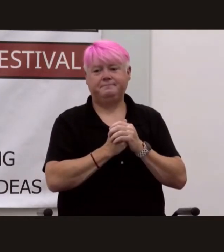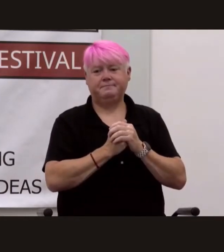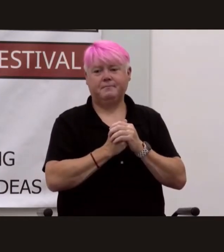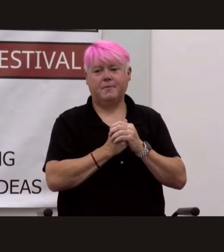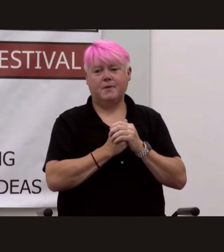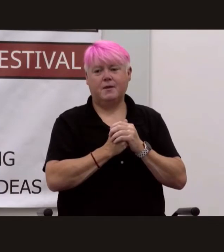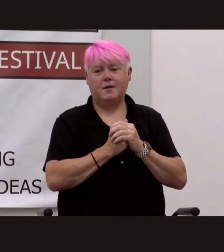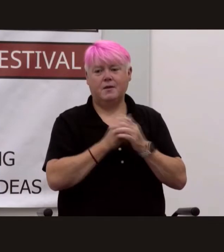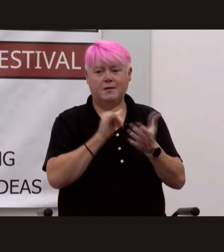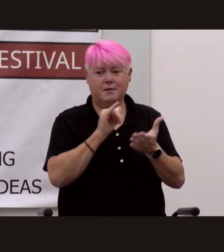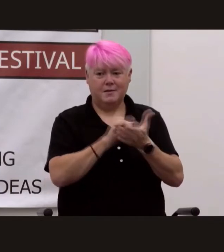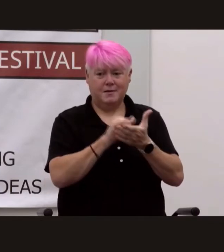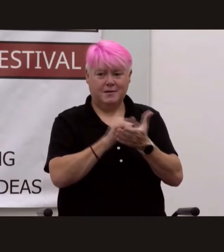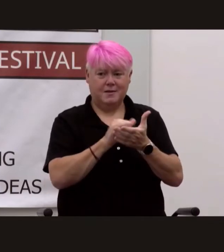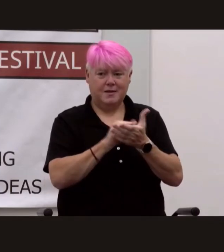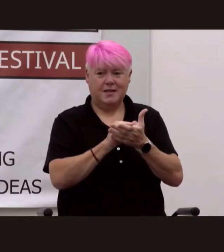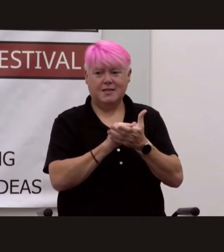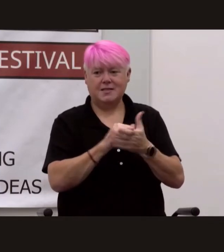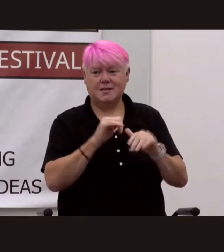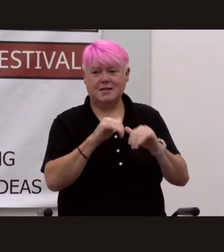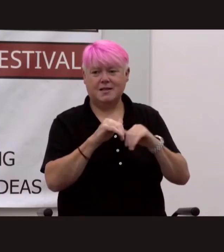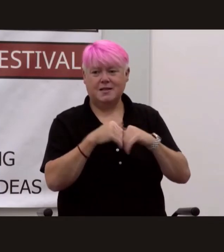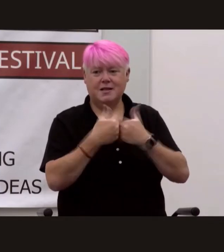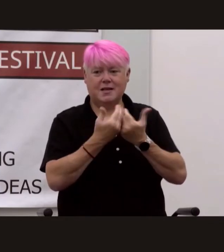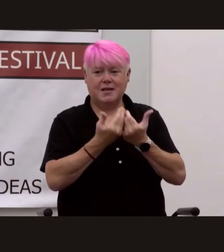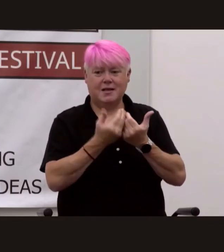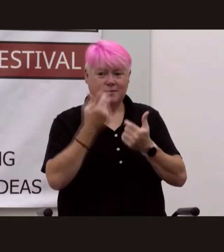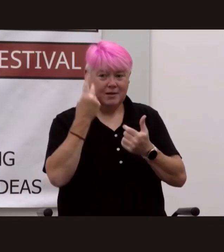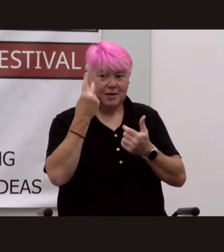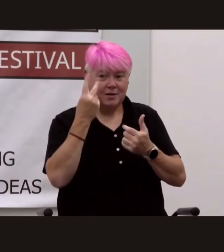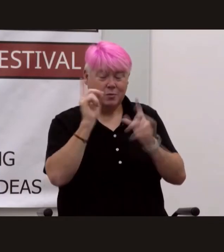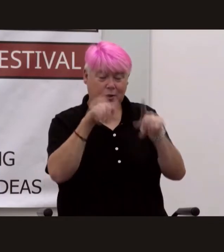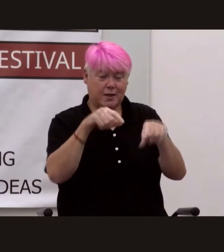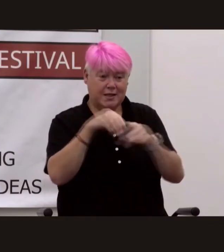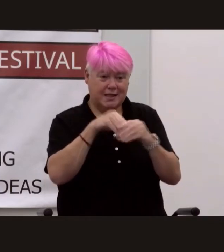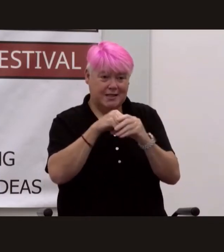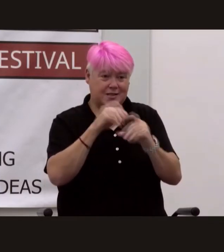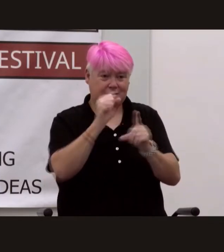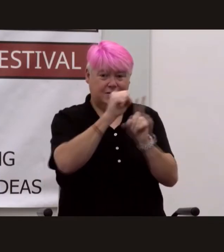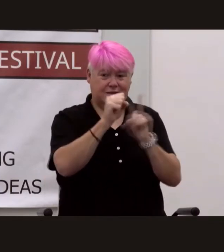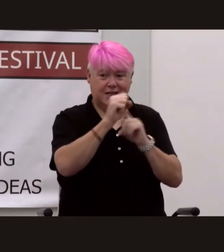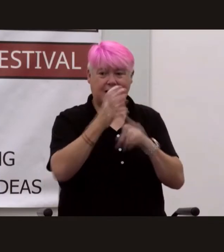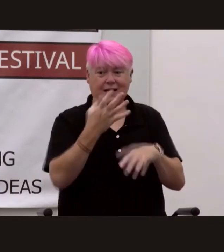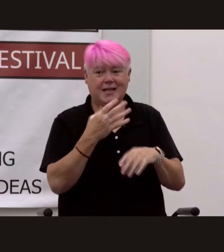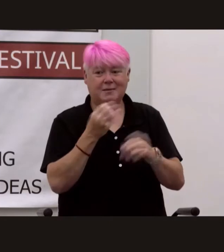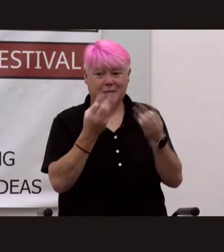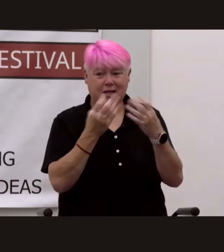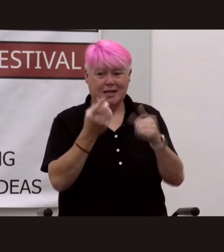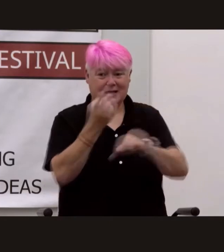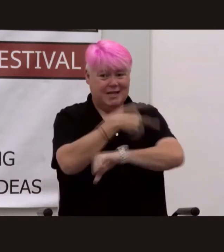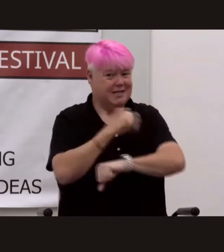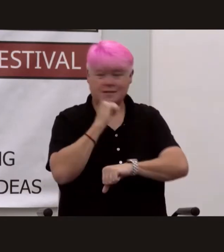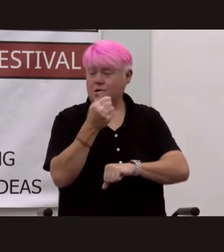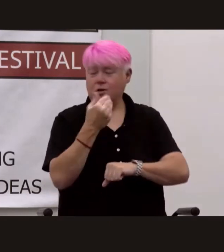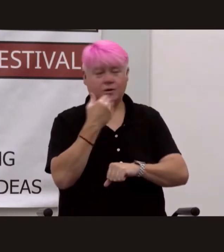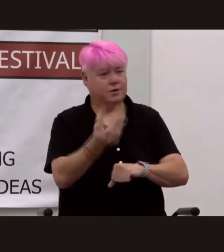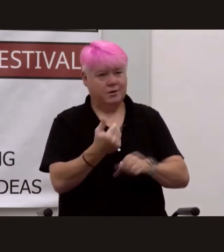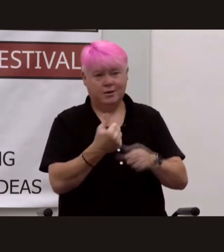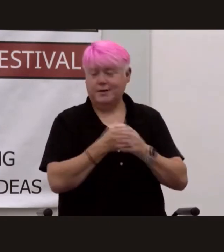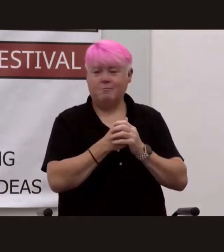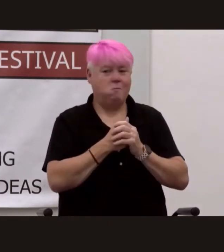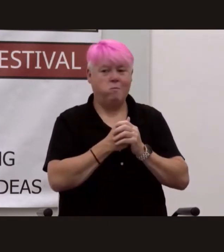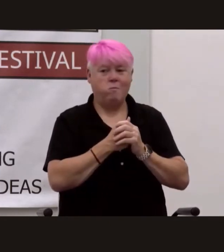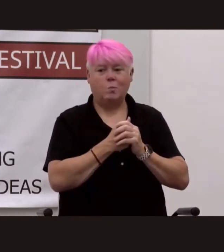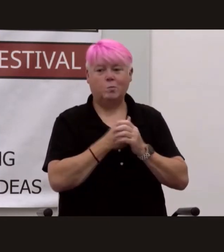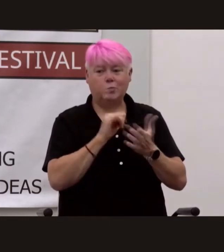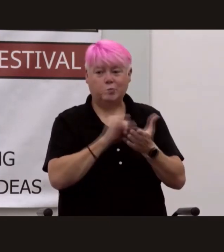So that's him entering society for the first time in many days, and it's not going well. Anyway, that'll